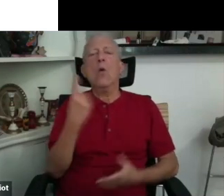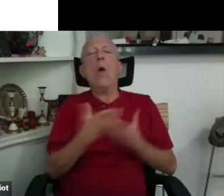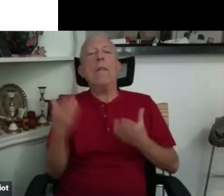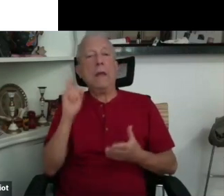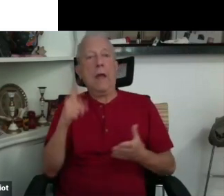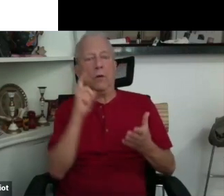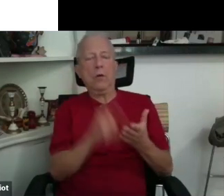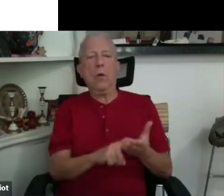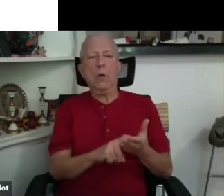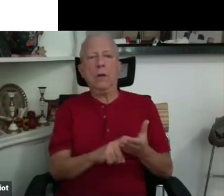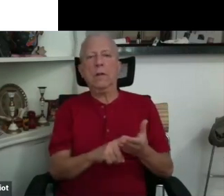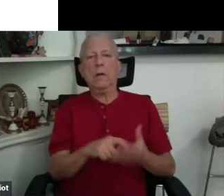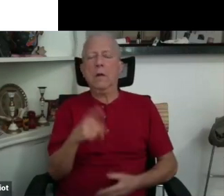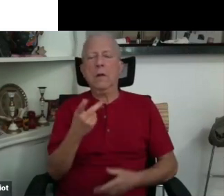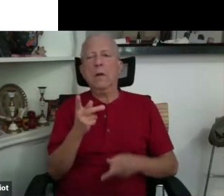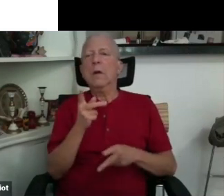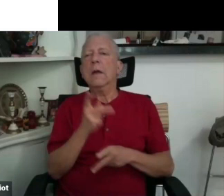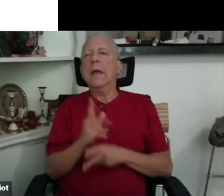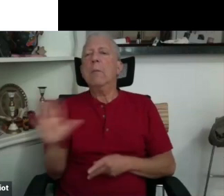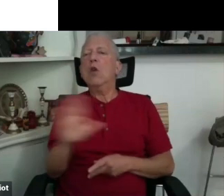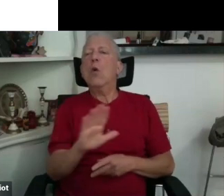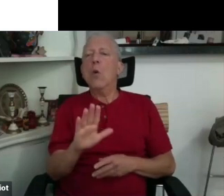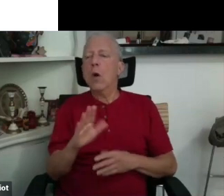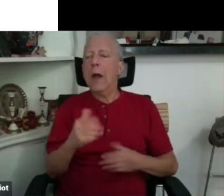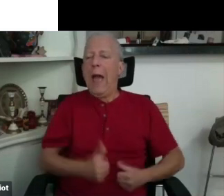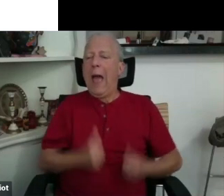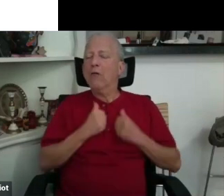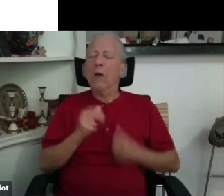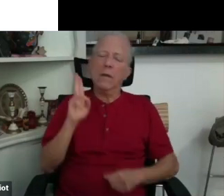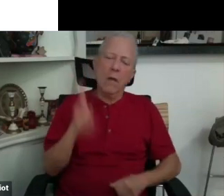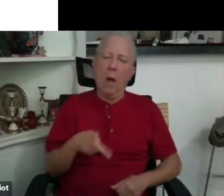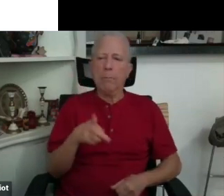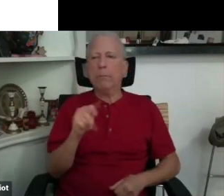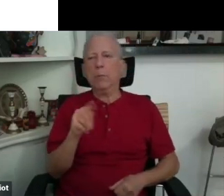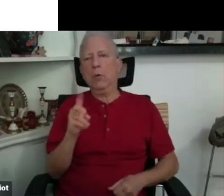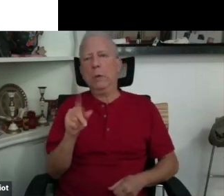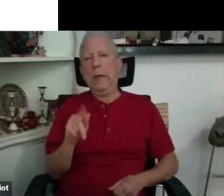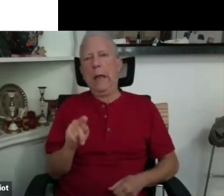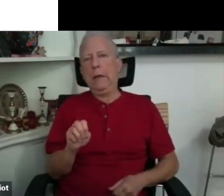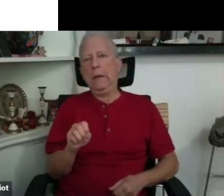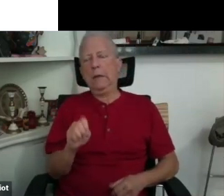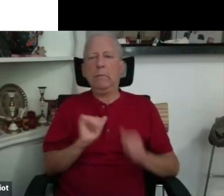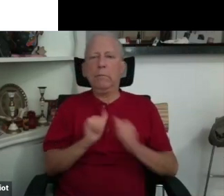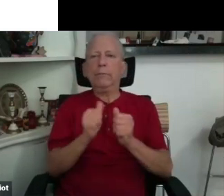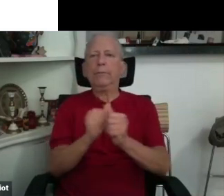here, though, you do want to keep your address up to date, because